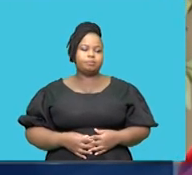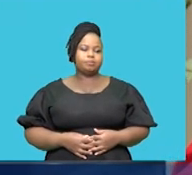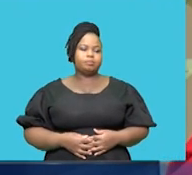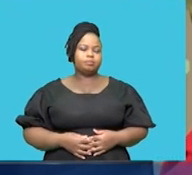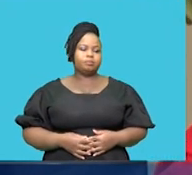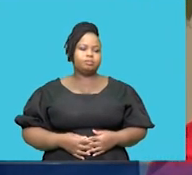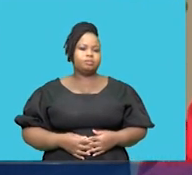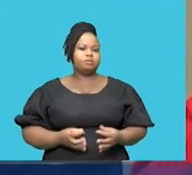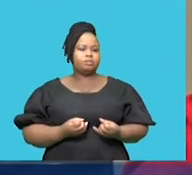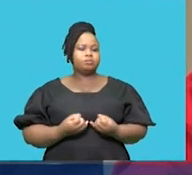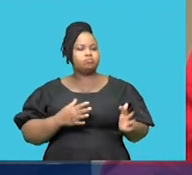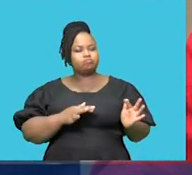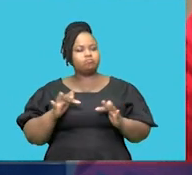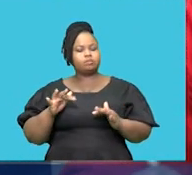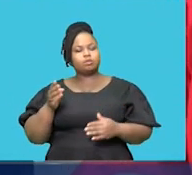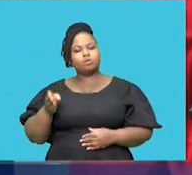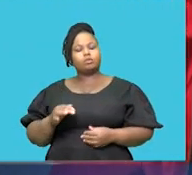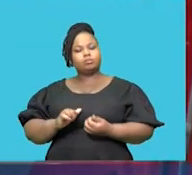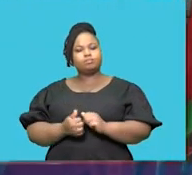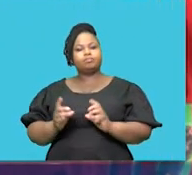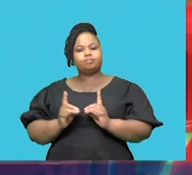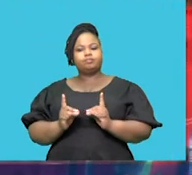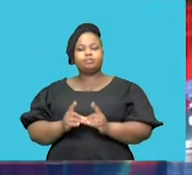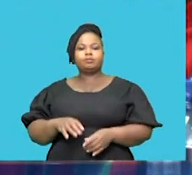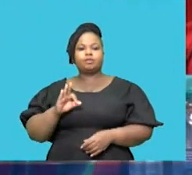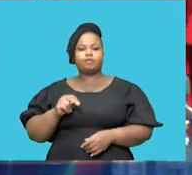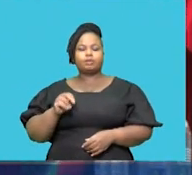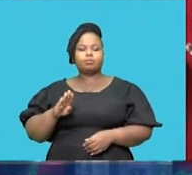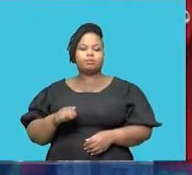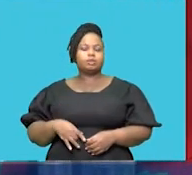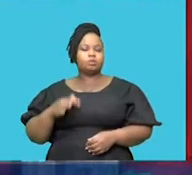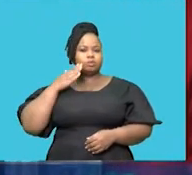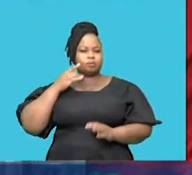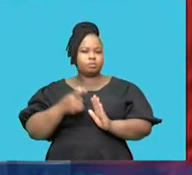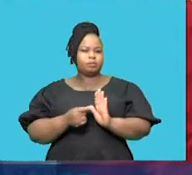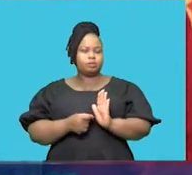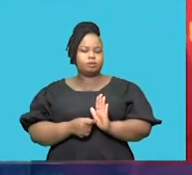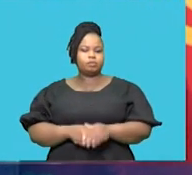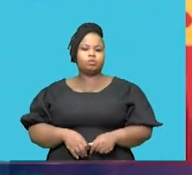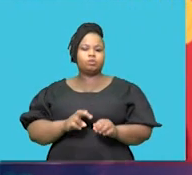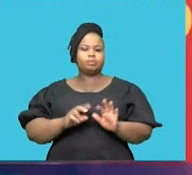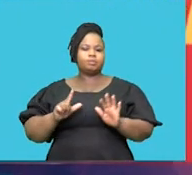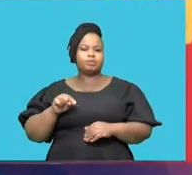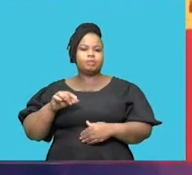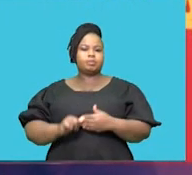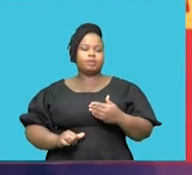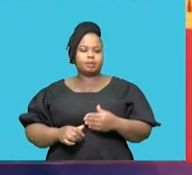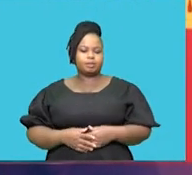Imibombo iza kube ijonge kwibala lezimidlalo i-FNB Stadium ngomhla wa-29 kule